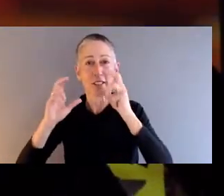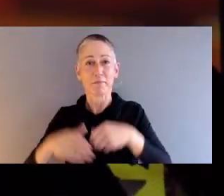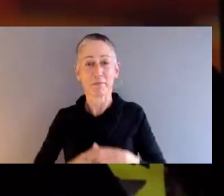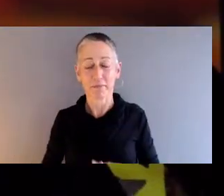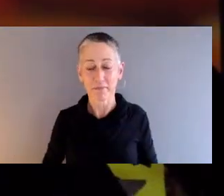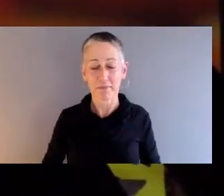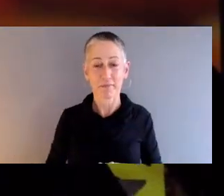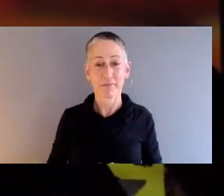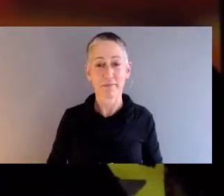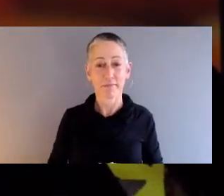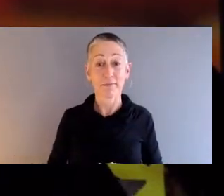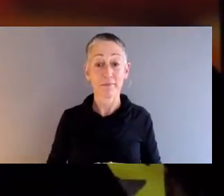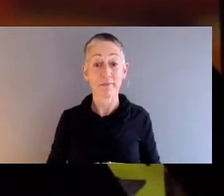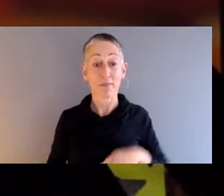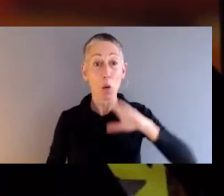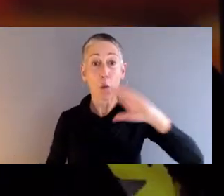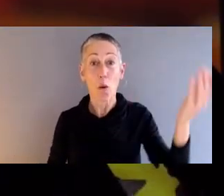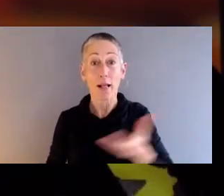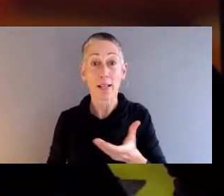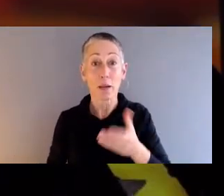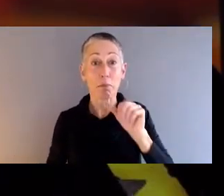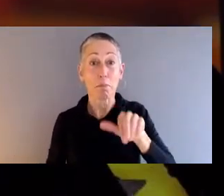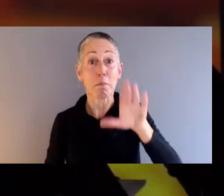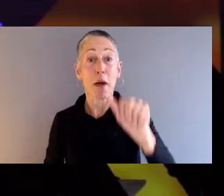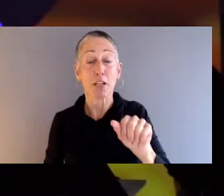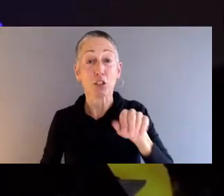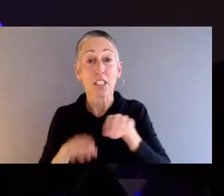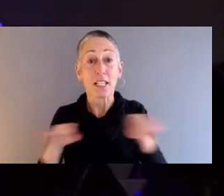Welcome to the Maestra stage, Bryonha Marie Parham.